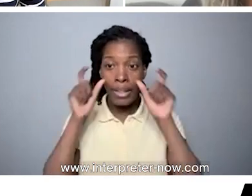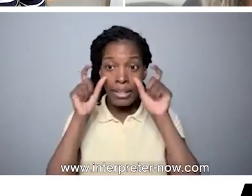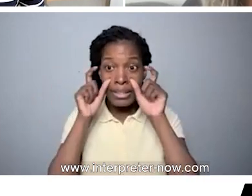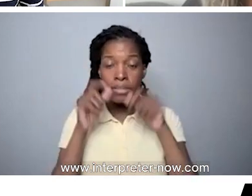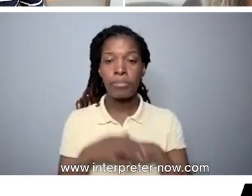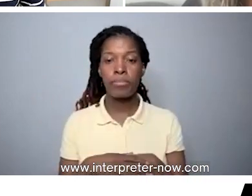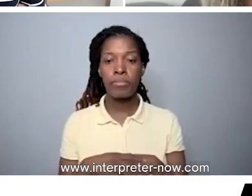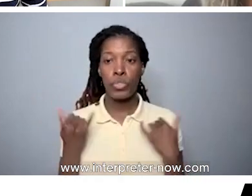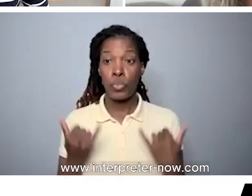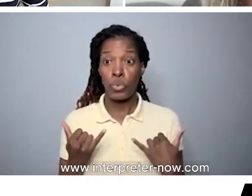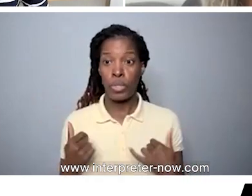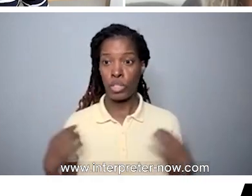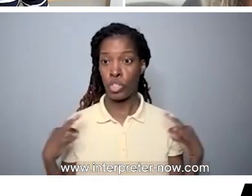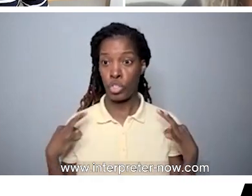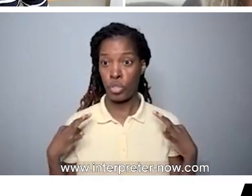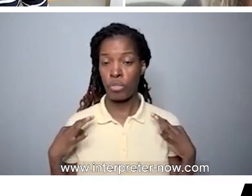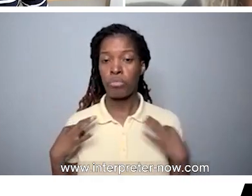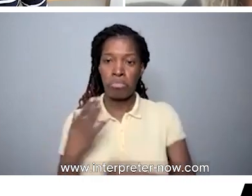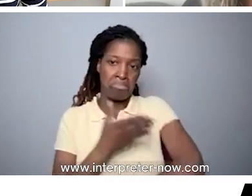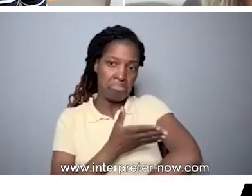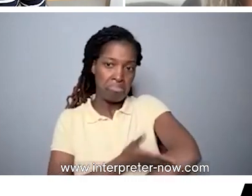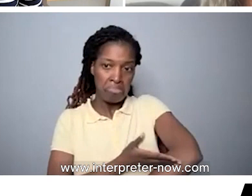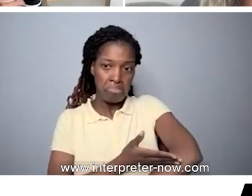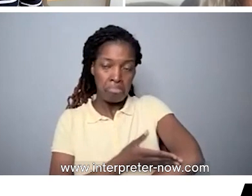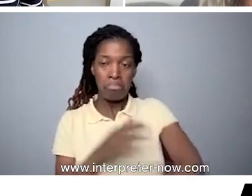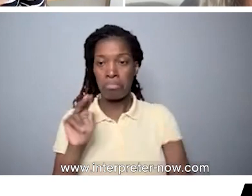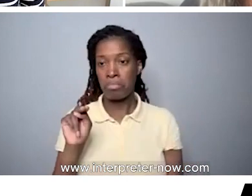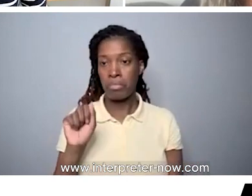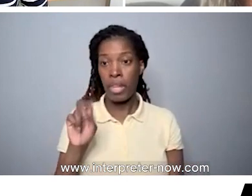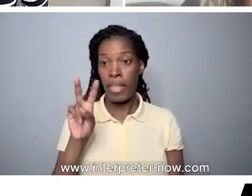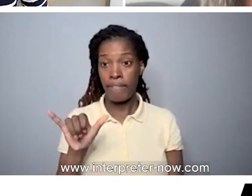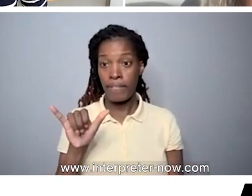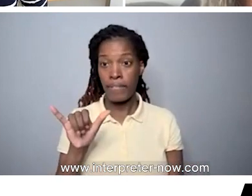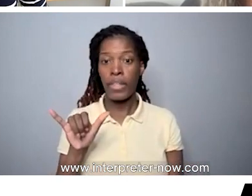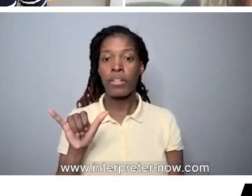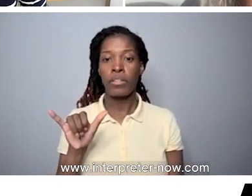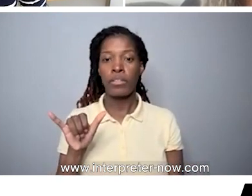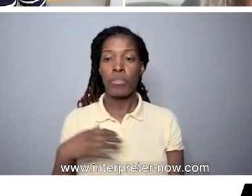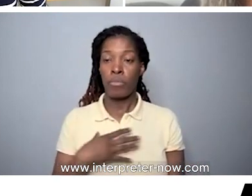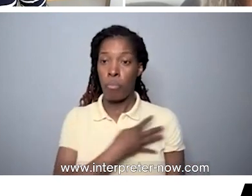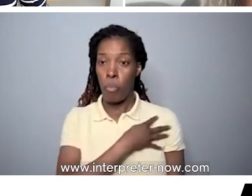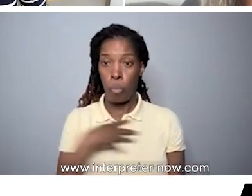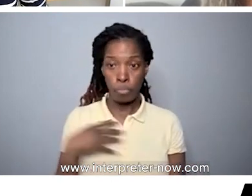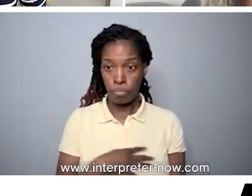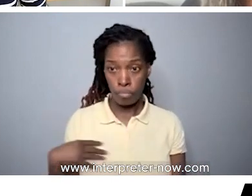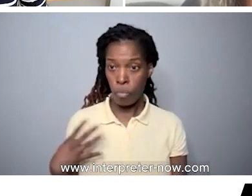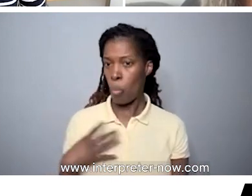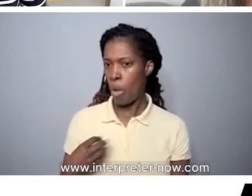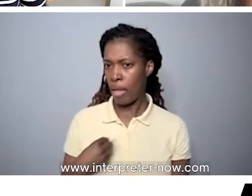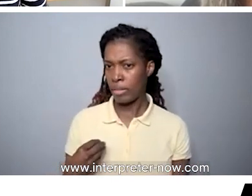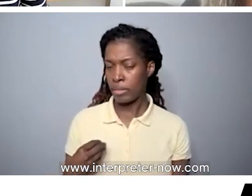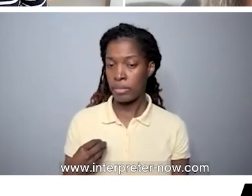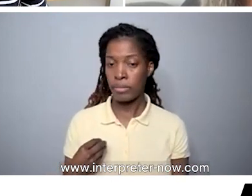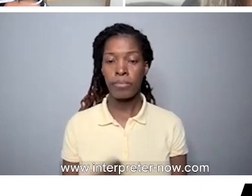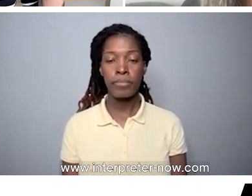navy three-quarter sleeve shirt, navy and a white striped three-quarter sleeve shirt.